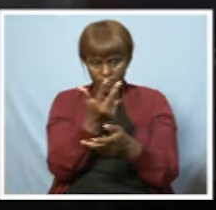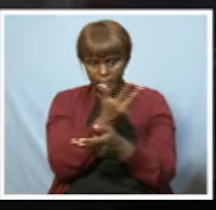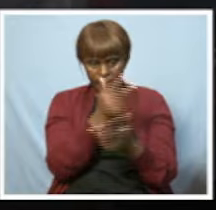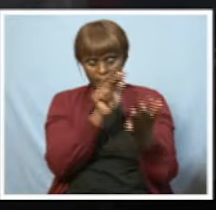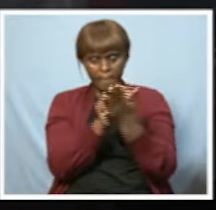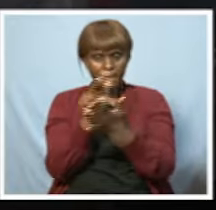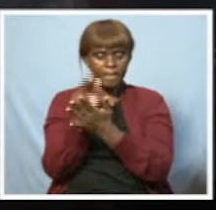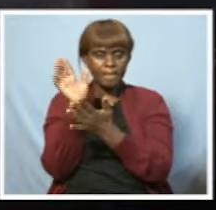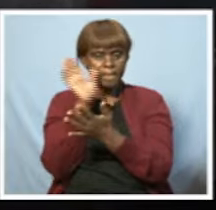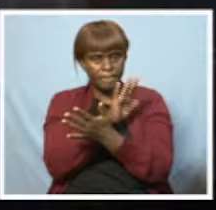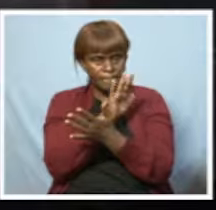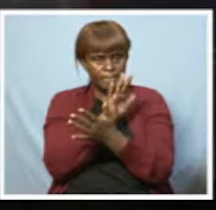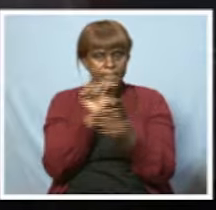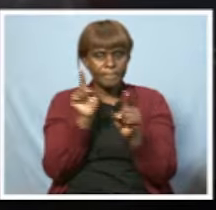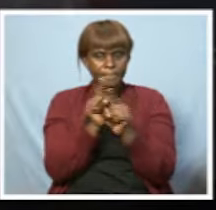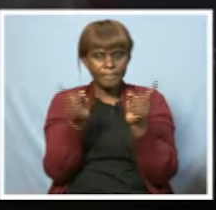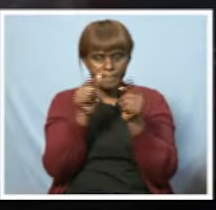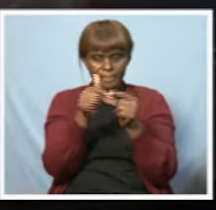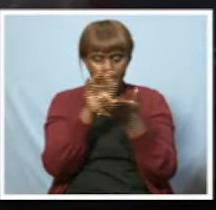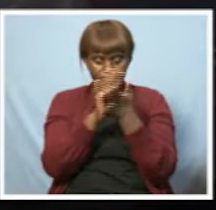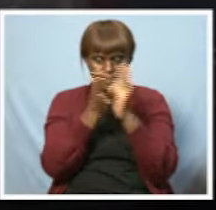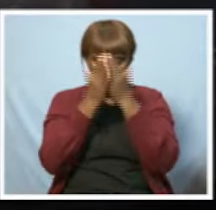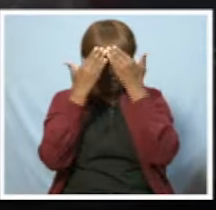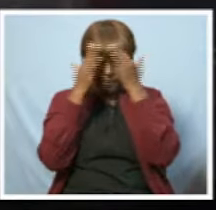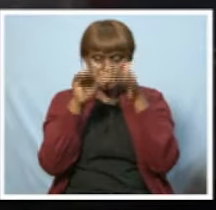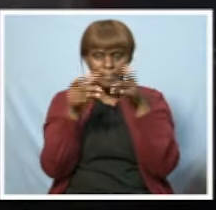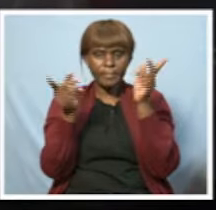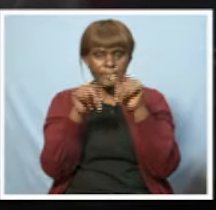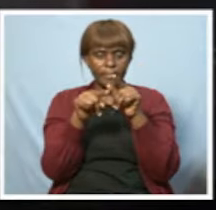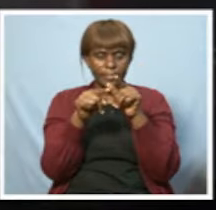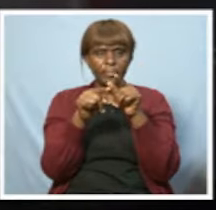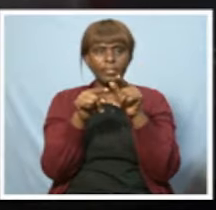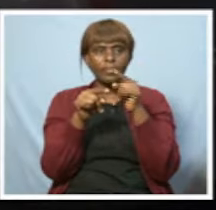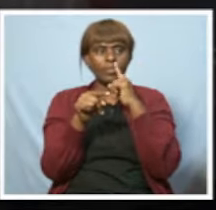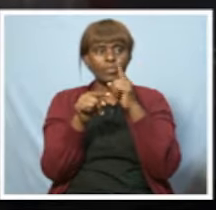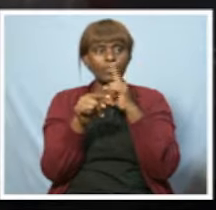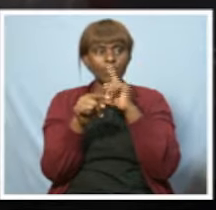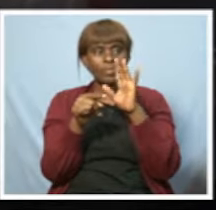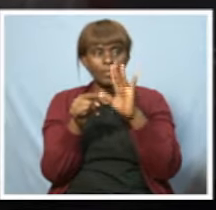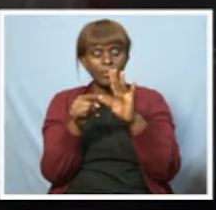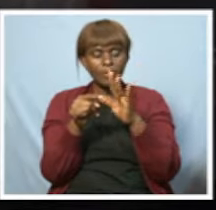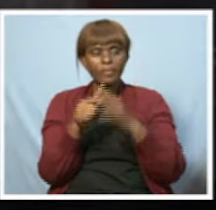signed? And when did you realize that the